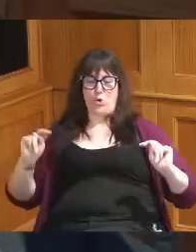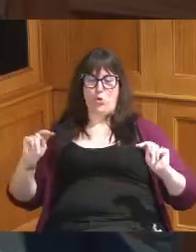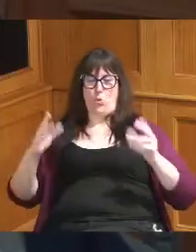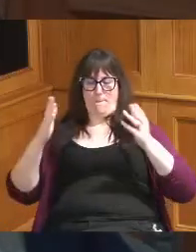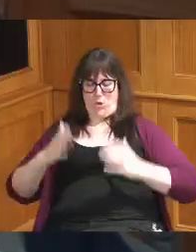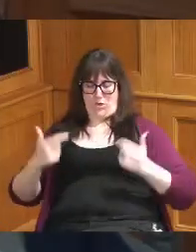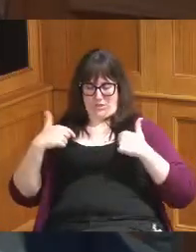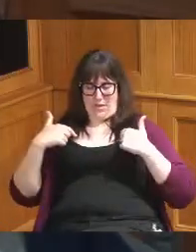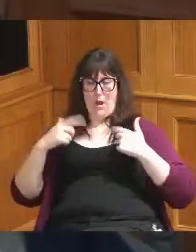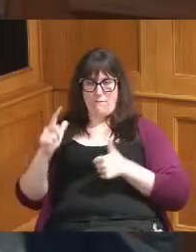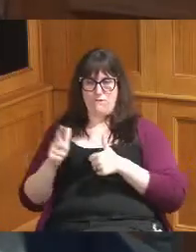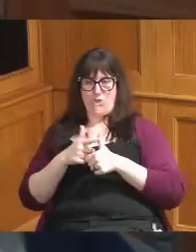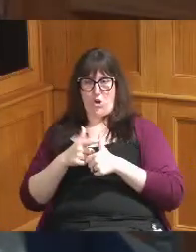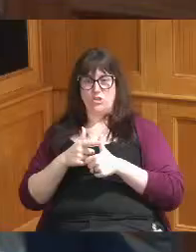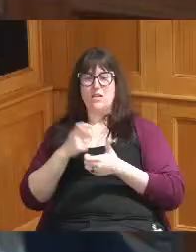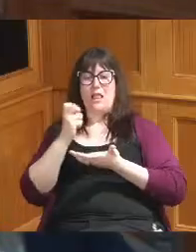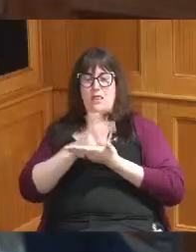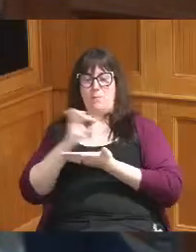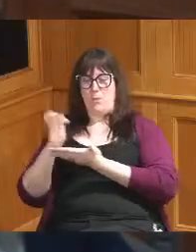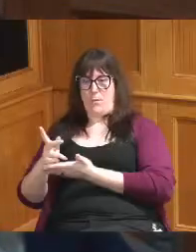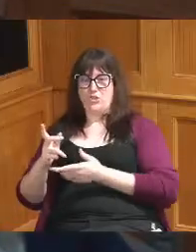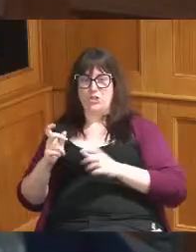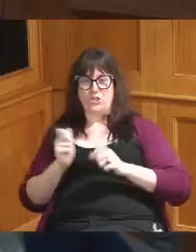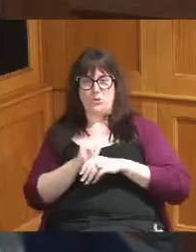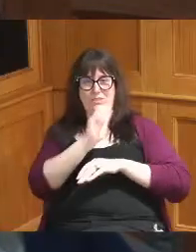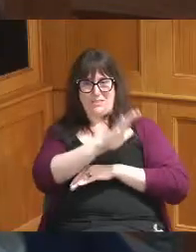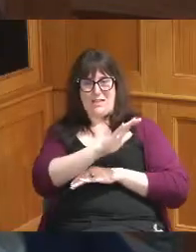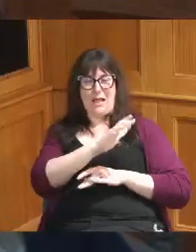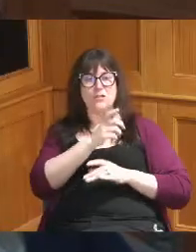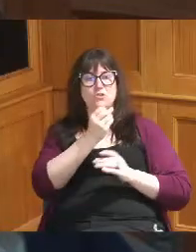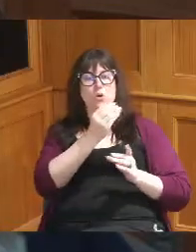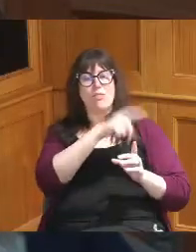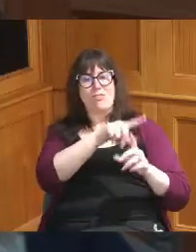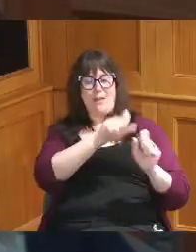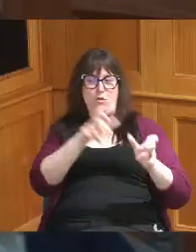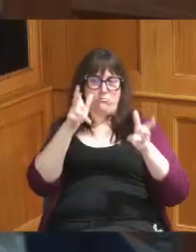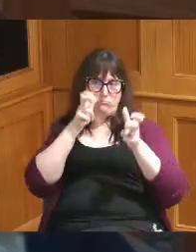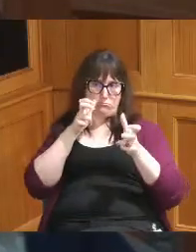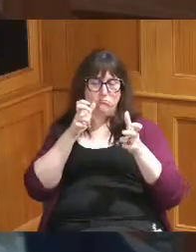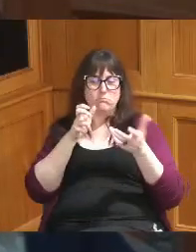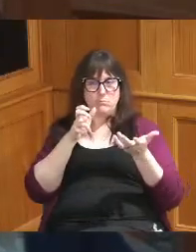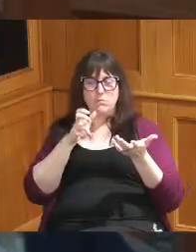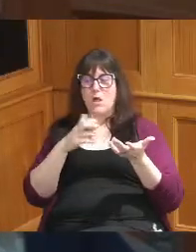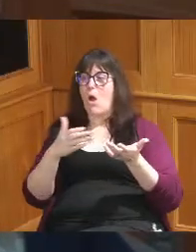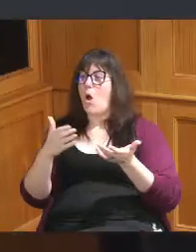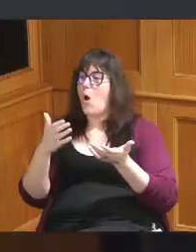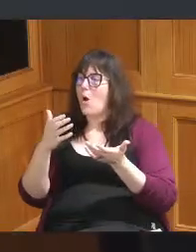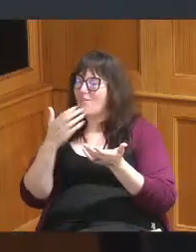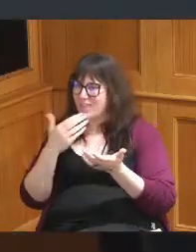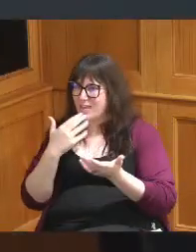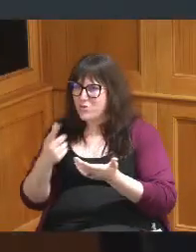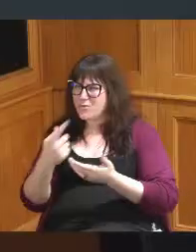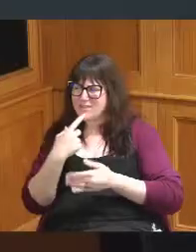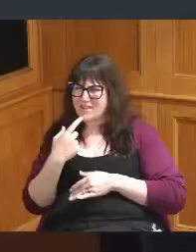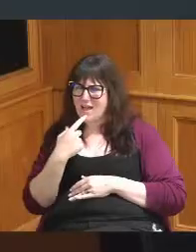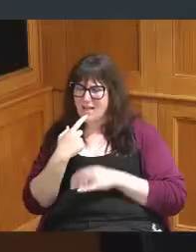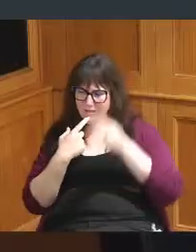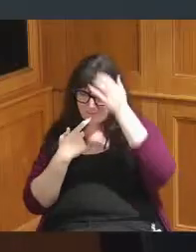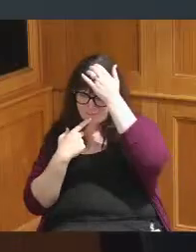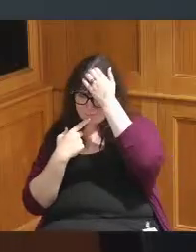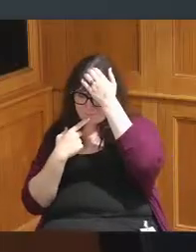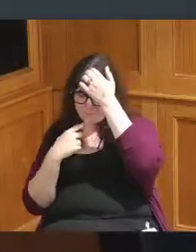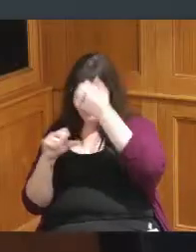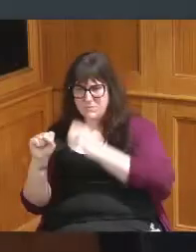and then give permission to send it over to Children's to ingest into the platform. Okay, great, thank you. Sure. And I heard you say about the SALT